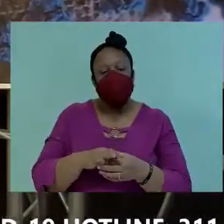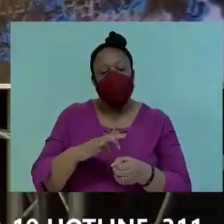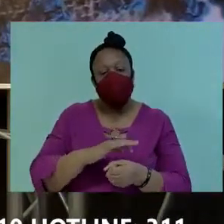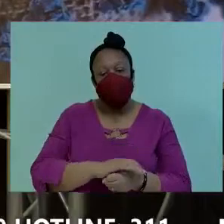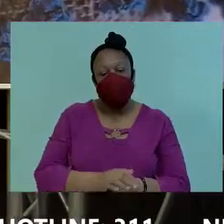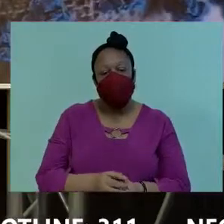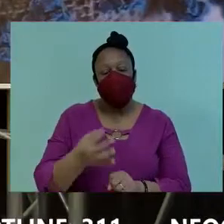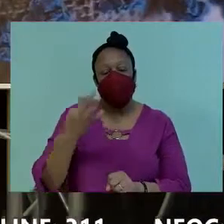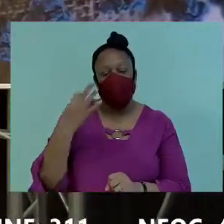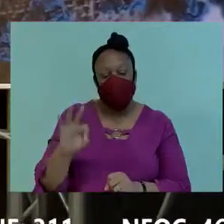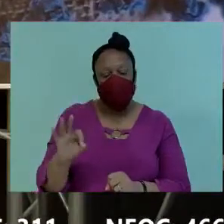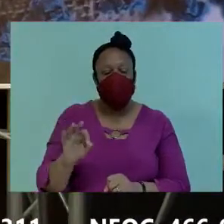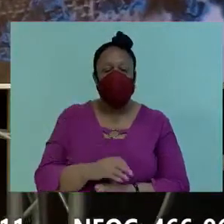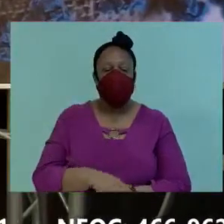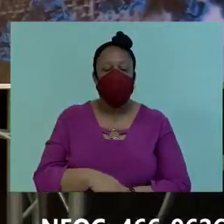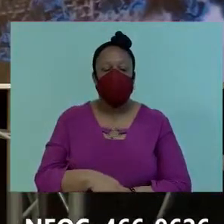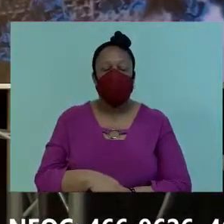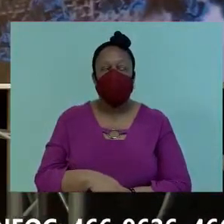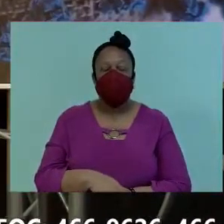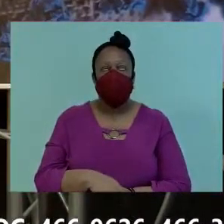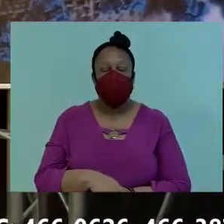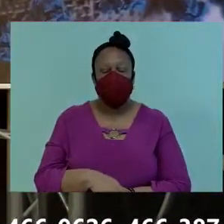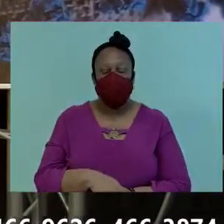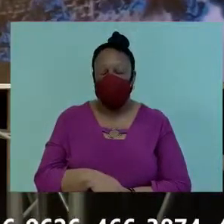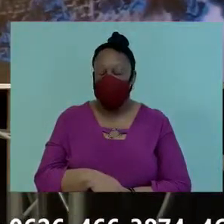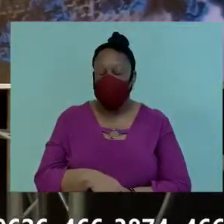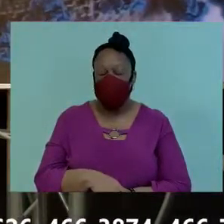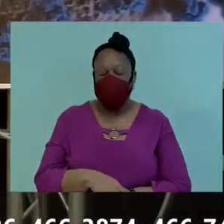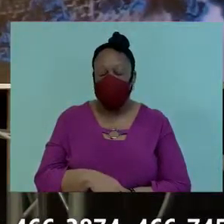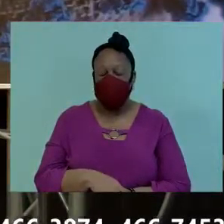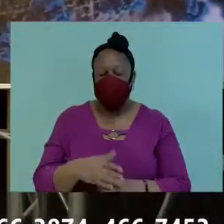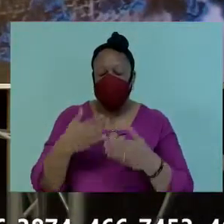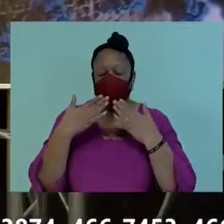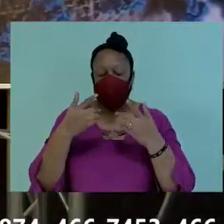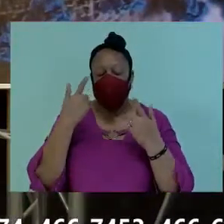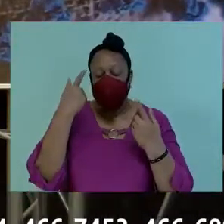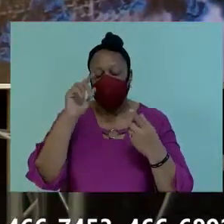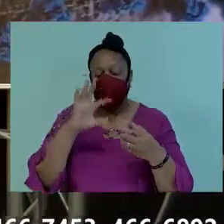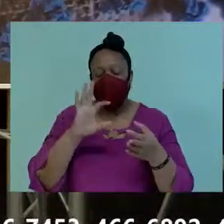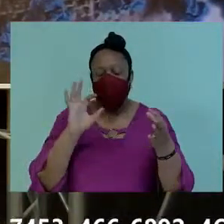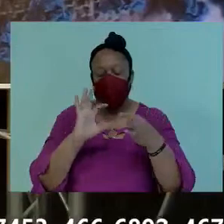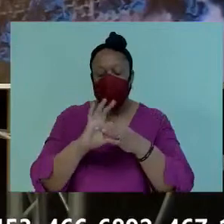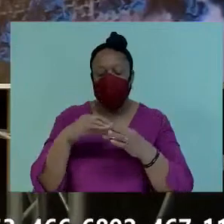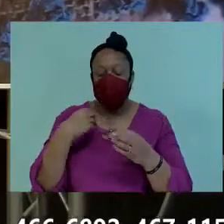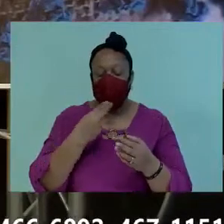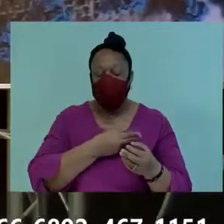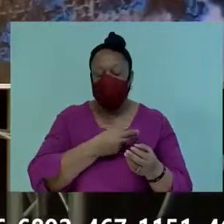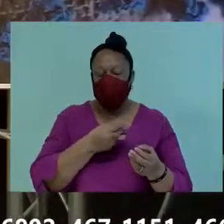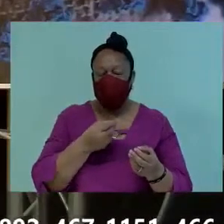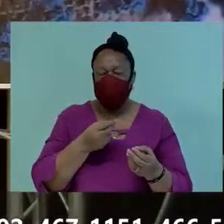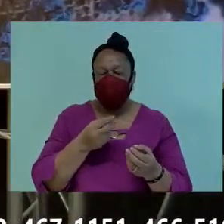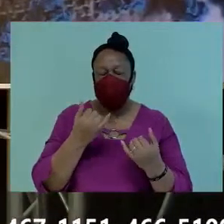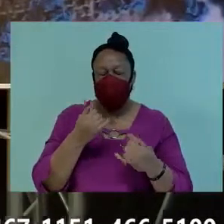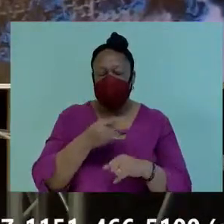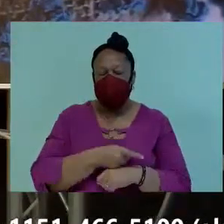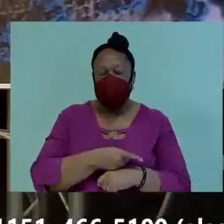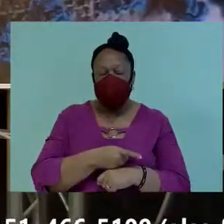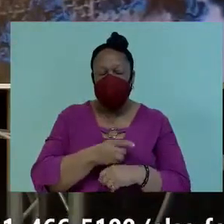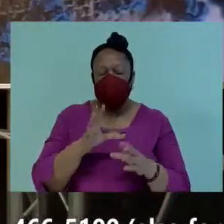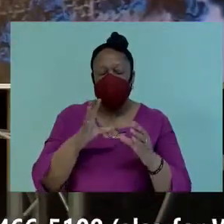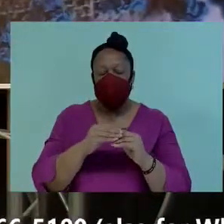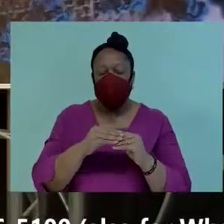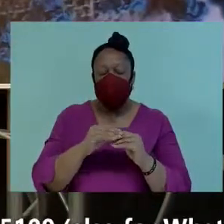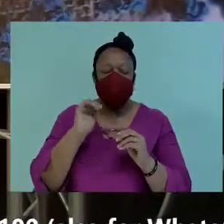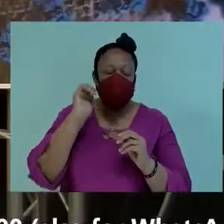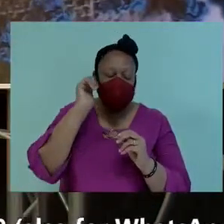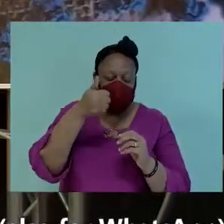COVID-19 pandemic. We thank you for joining us today for this daily briefing.